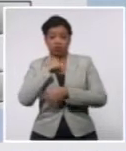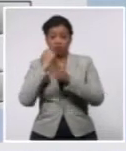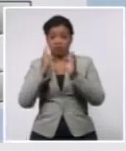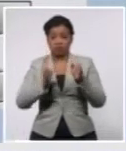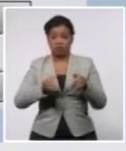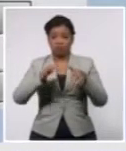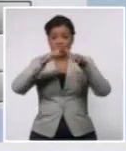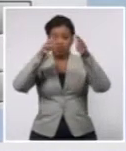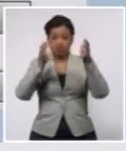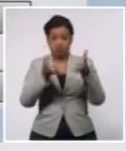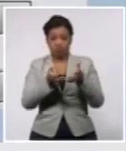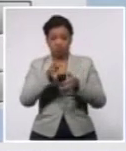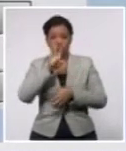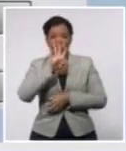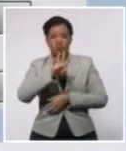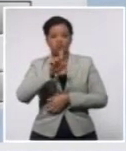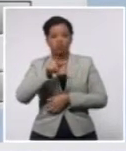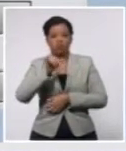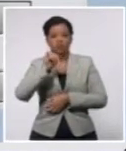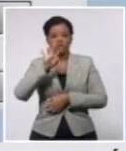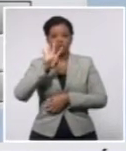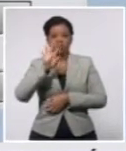the region reported